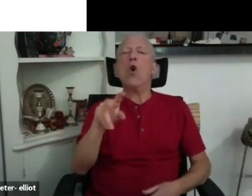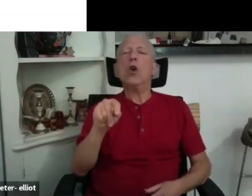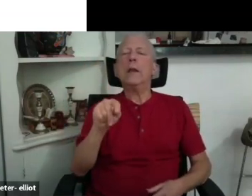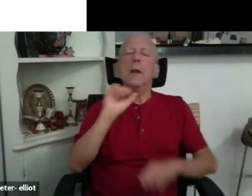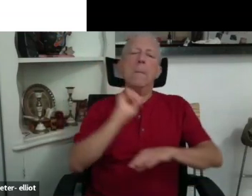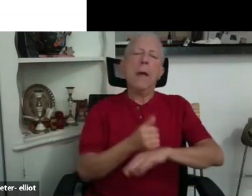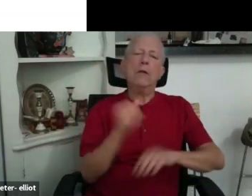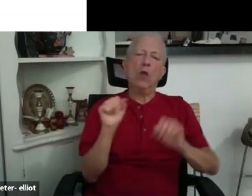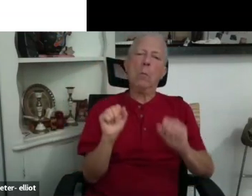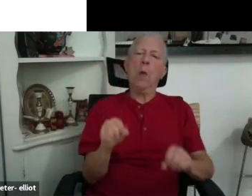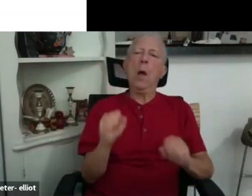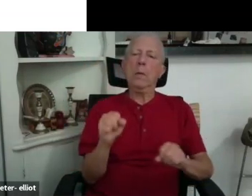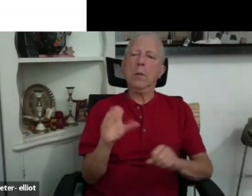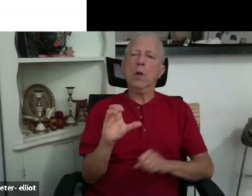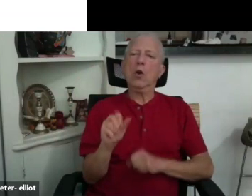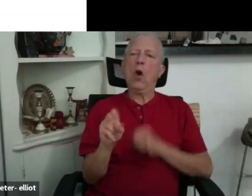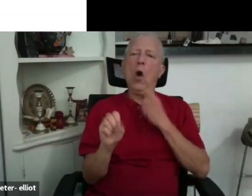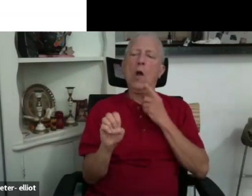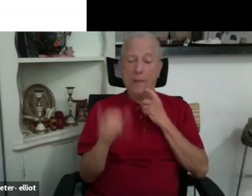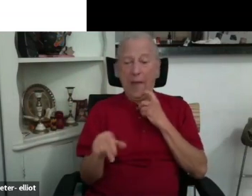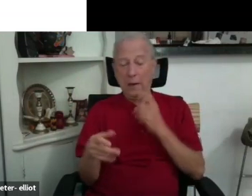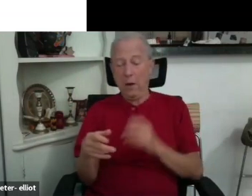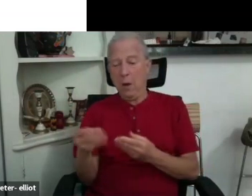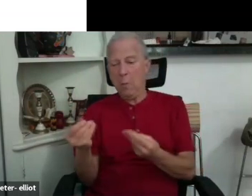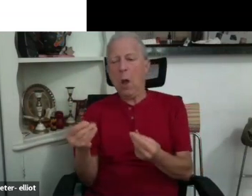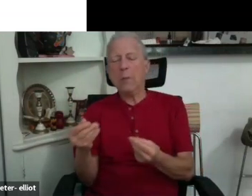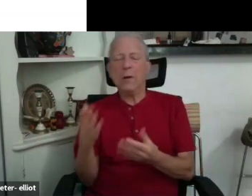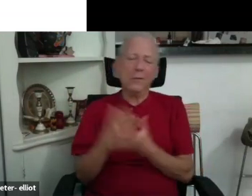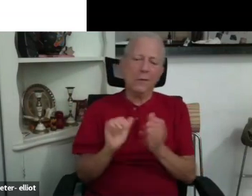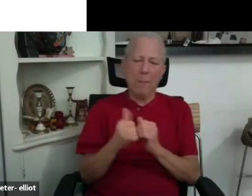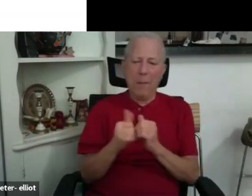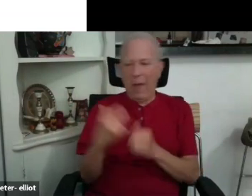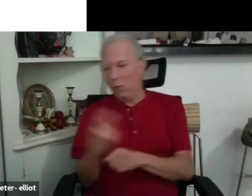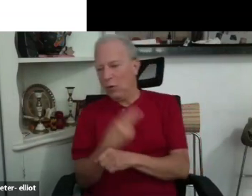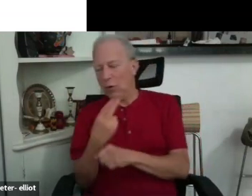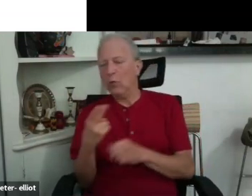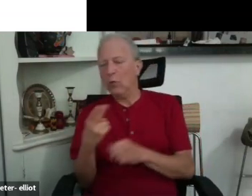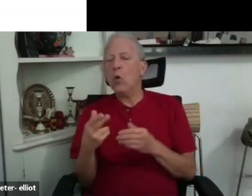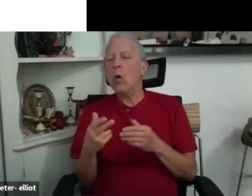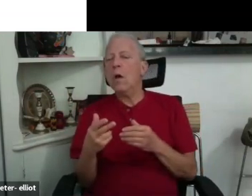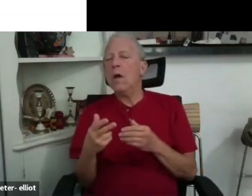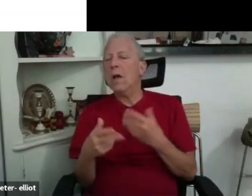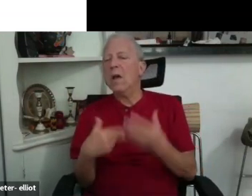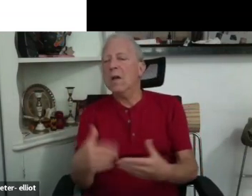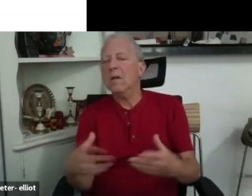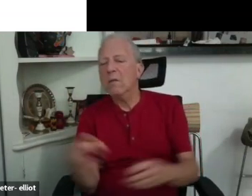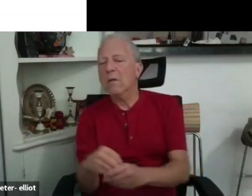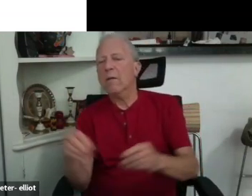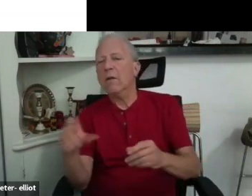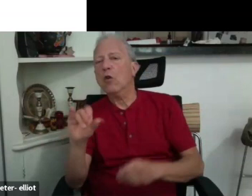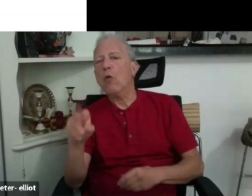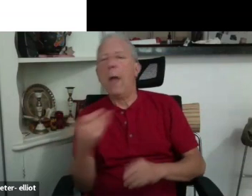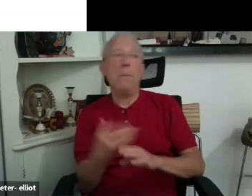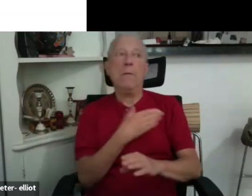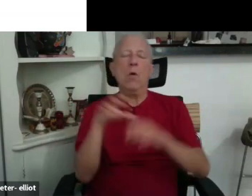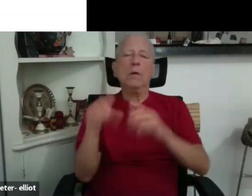probable cause that the property was somehow used in furtherance of a crime before entering your property and seizing physical